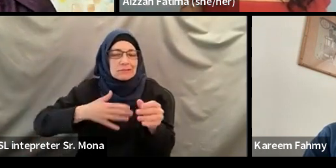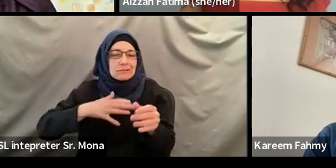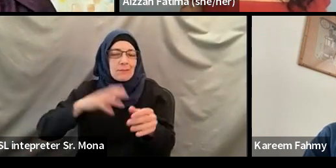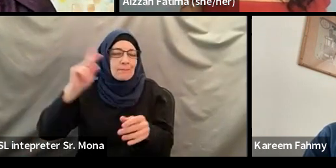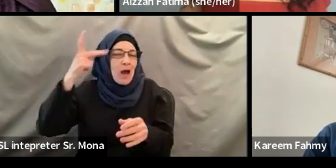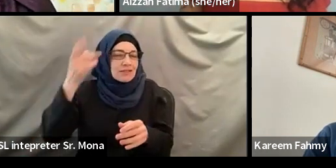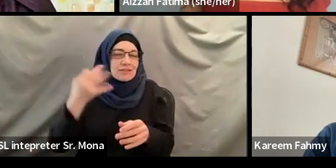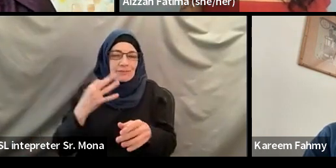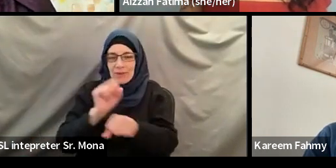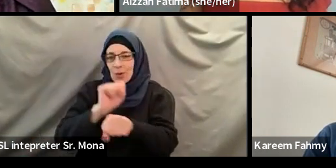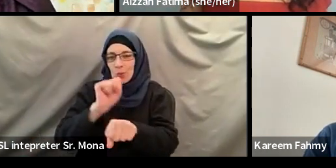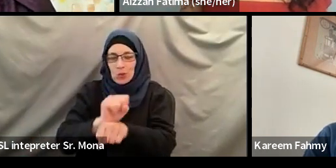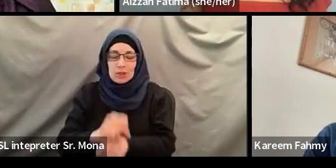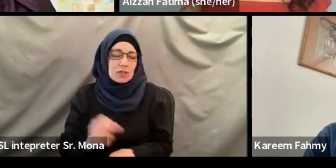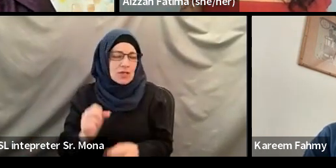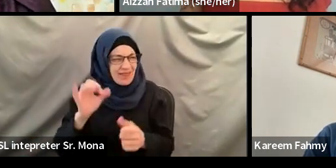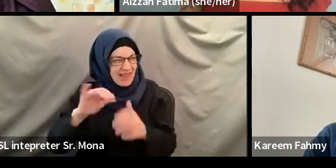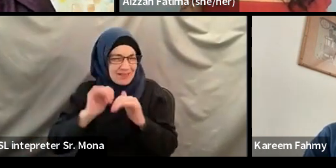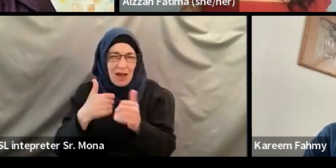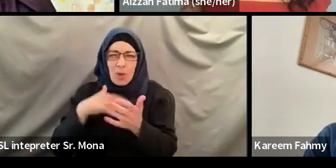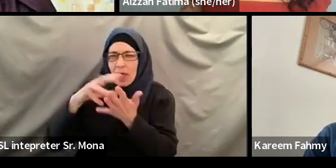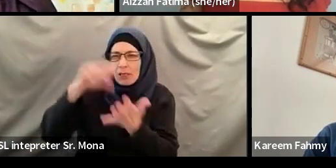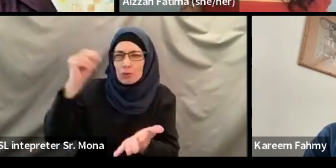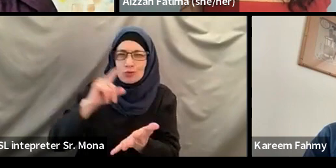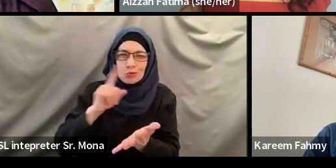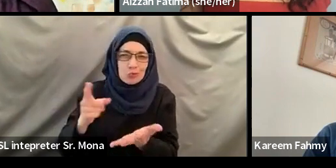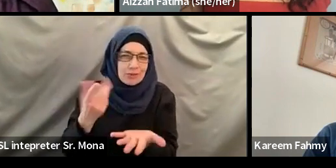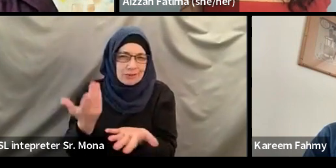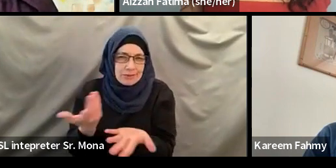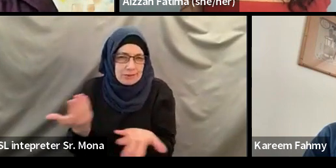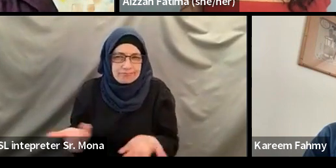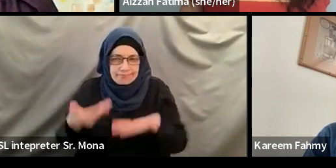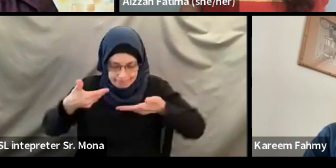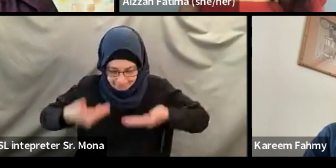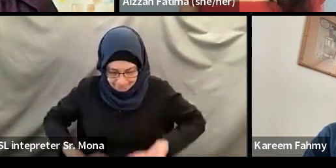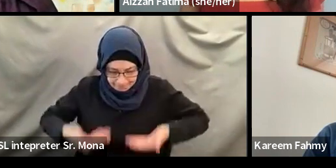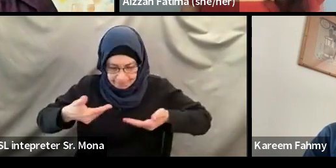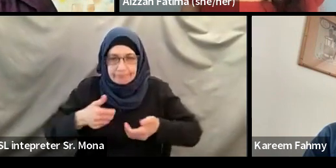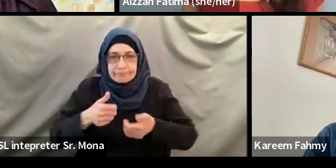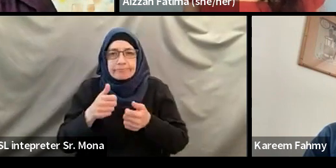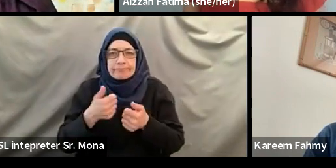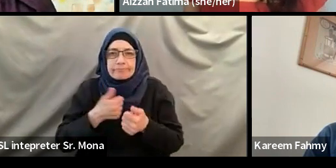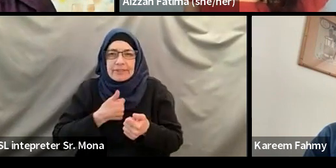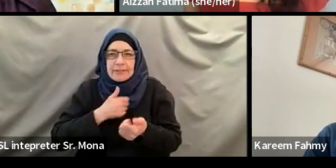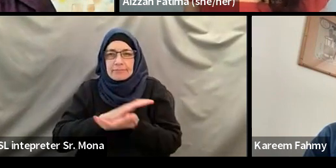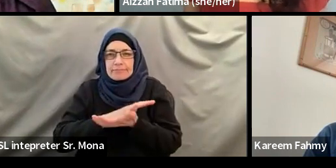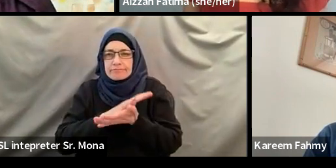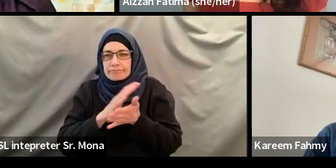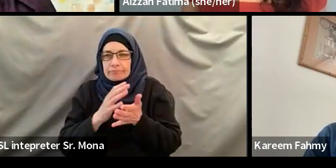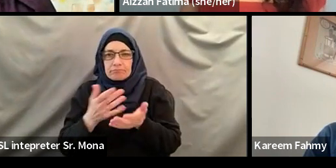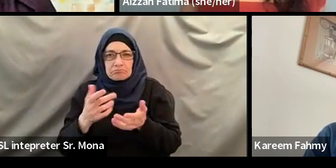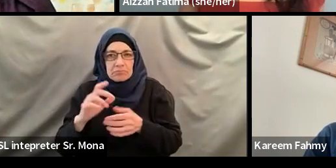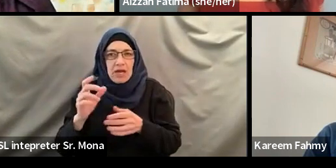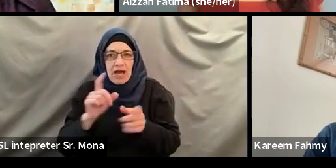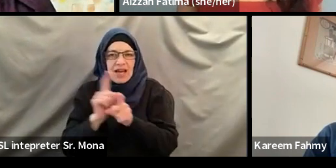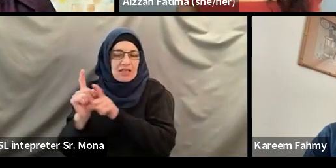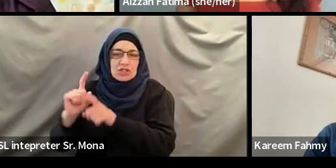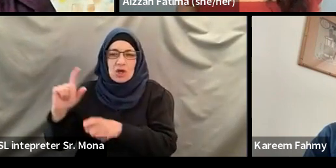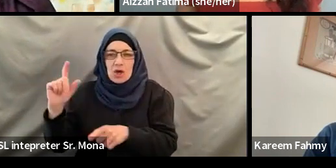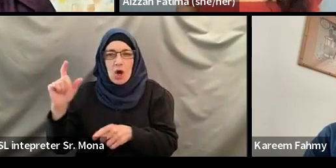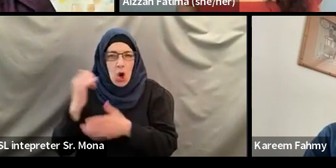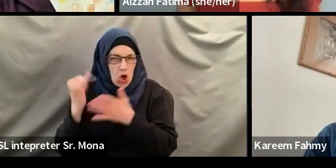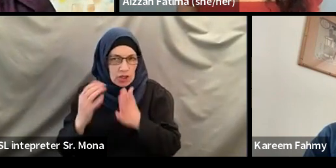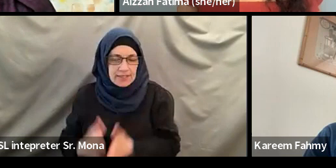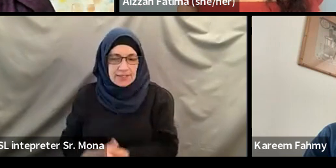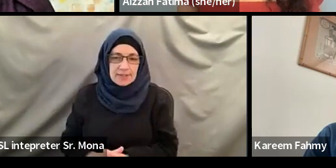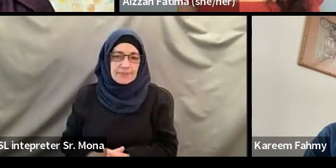how I've learned to be as an artist. And I was reading a quote from Ocean Vuong,